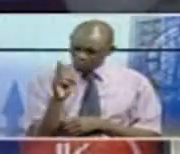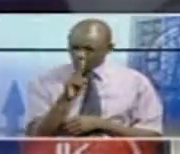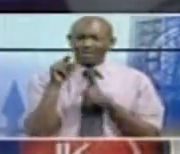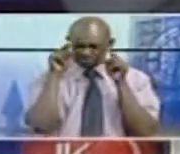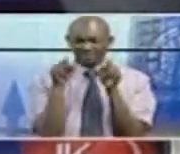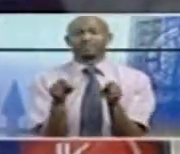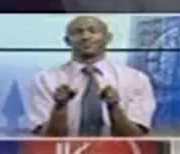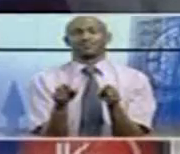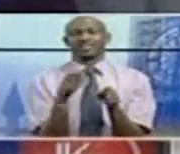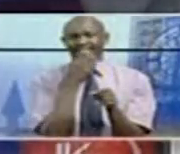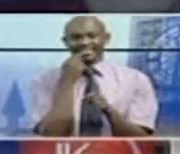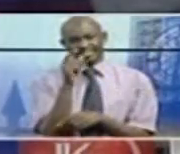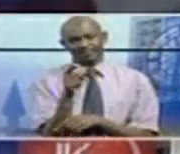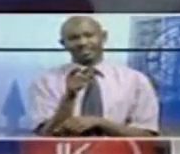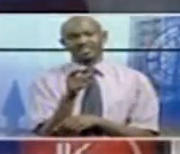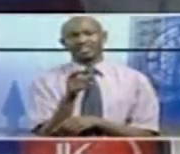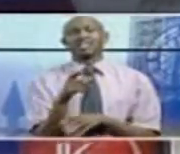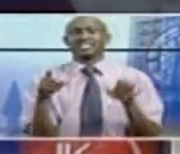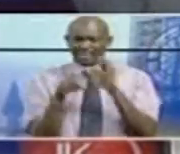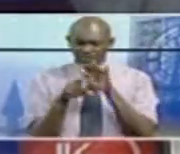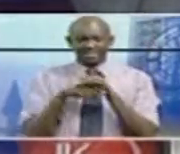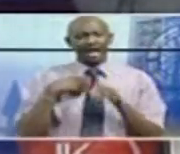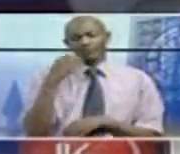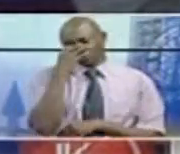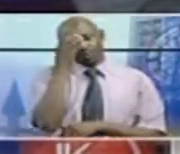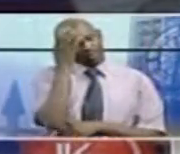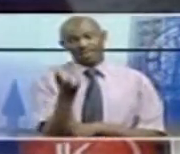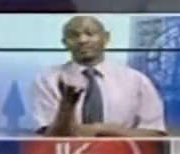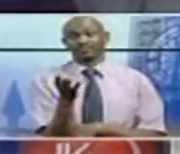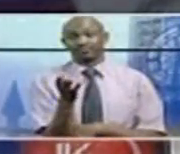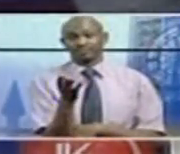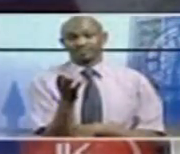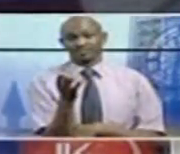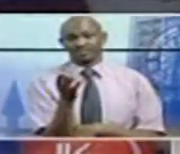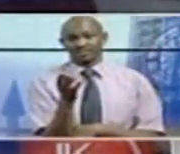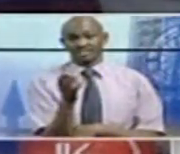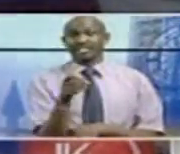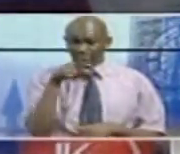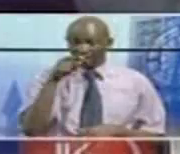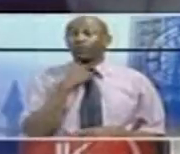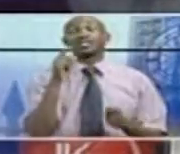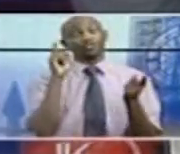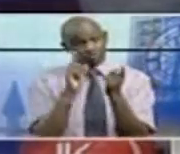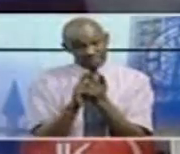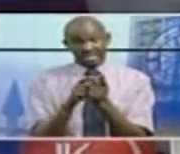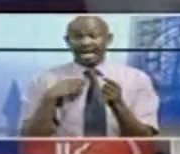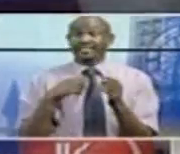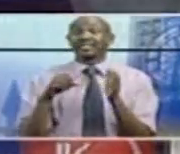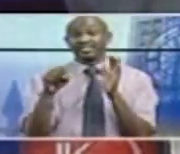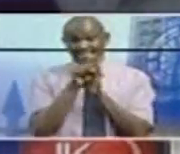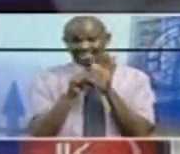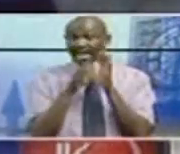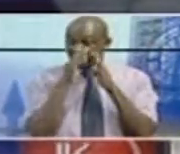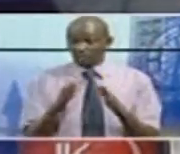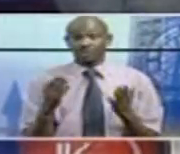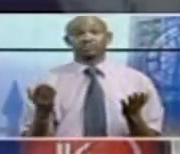Muigai Kenyatta, deputized by William Samoei Ruto, where they want us to meet at the State House, at